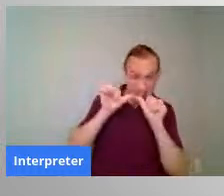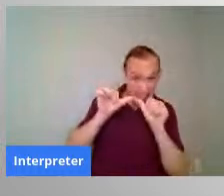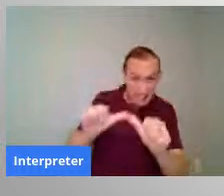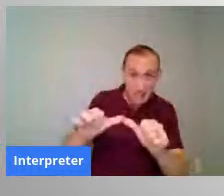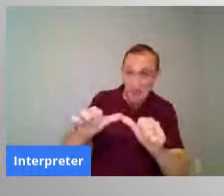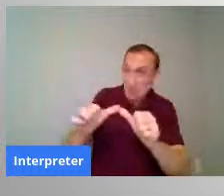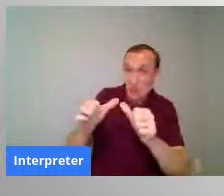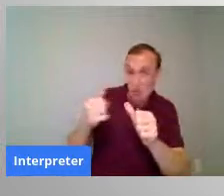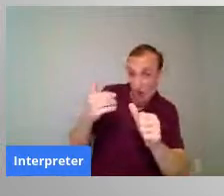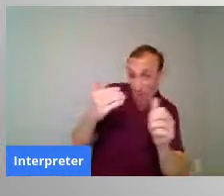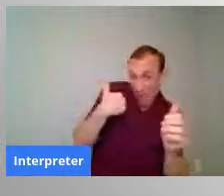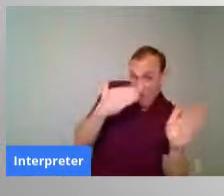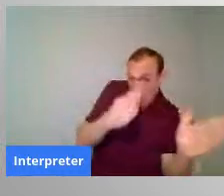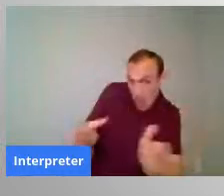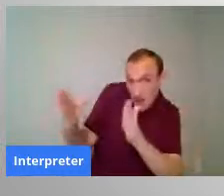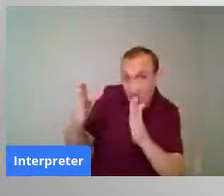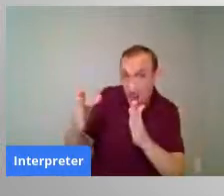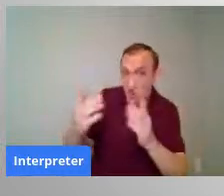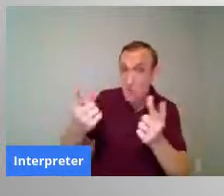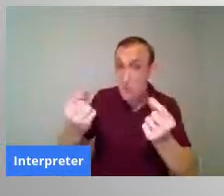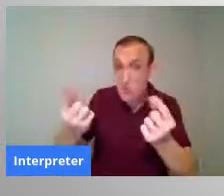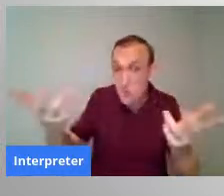COVID?